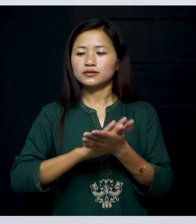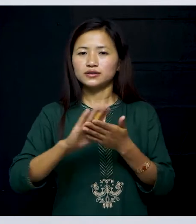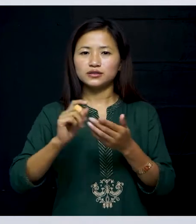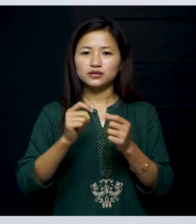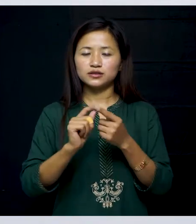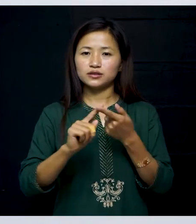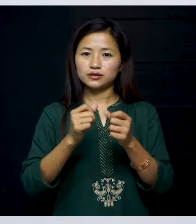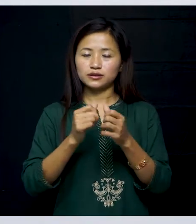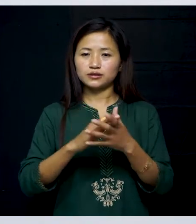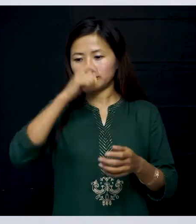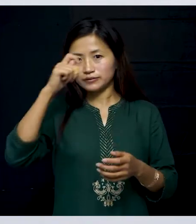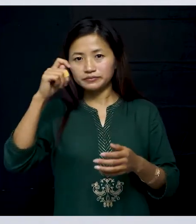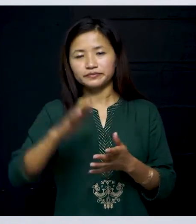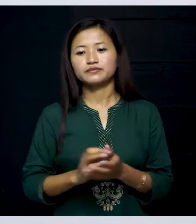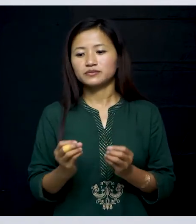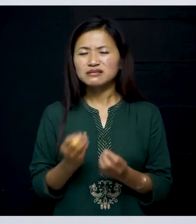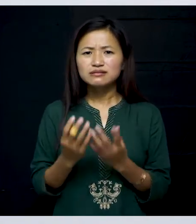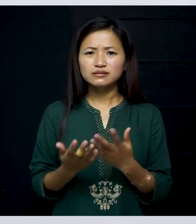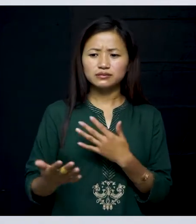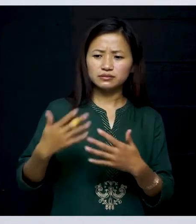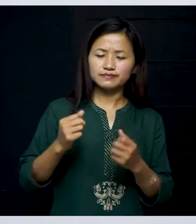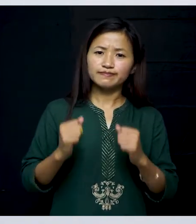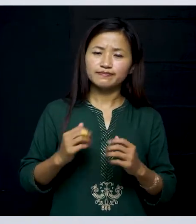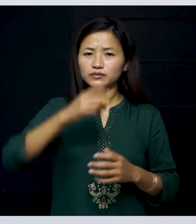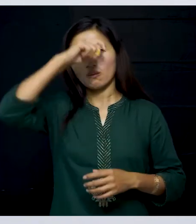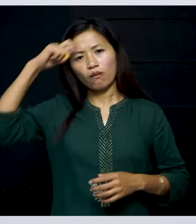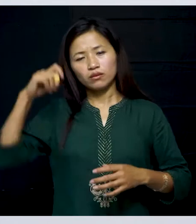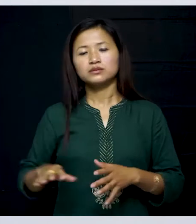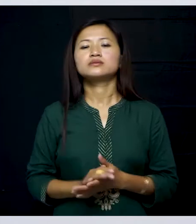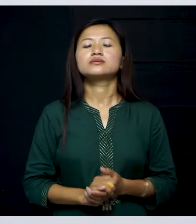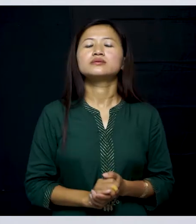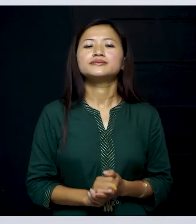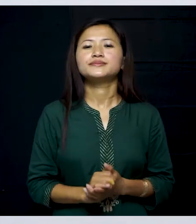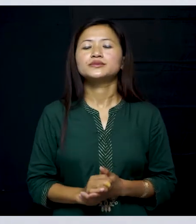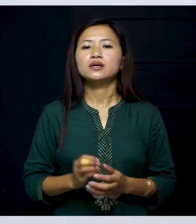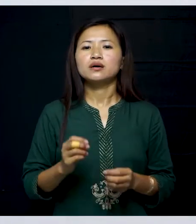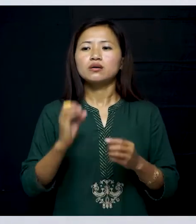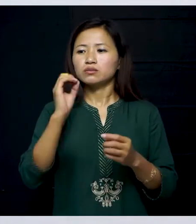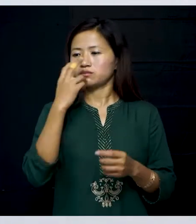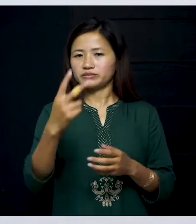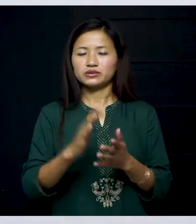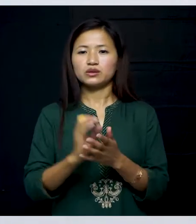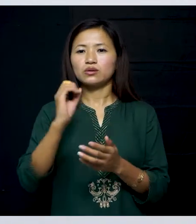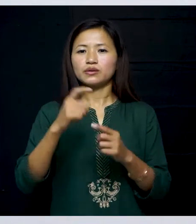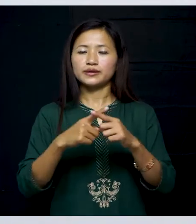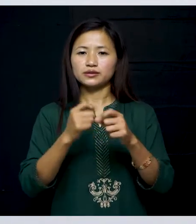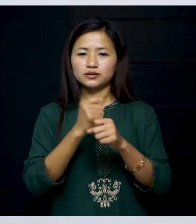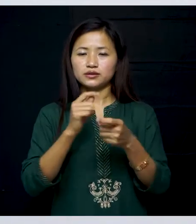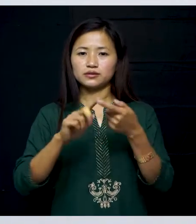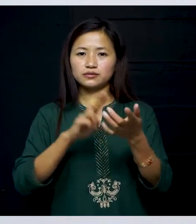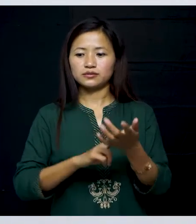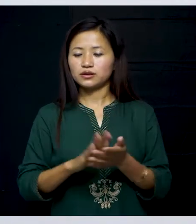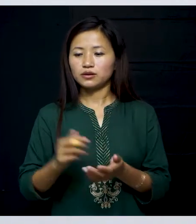fuel, it will not be able to burn unless there is oxygen in it, right? We do not see oxygen, but we know that oxygen